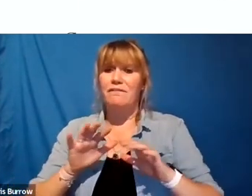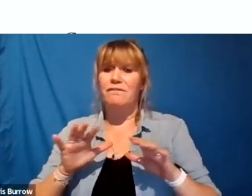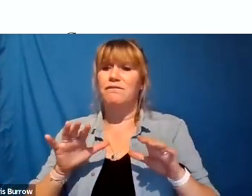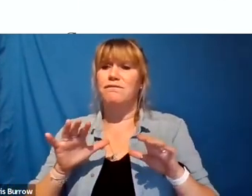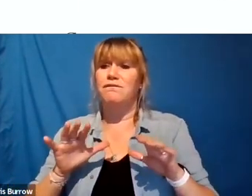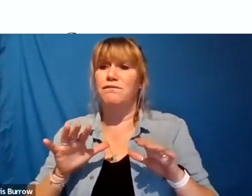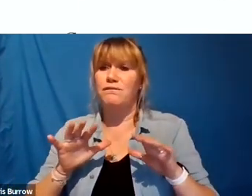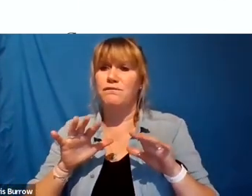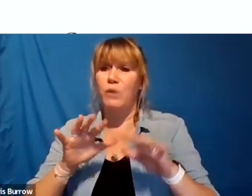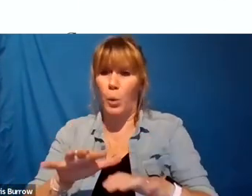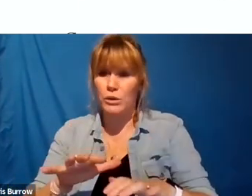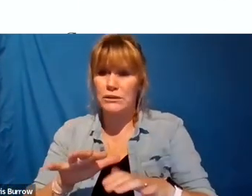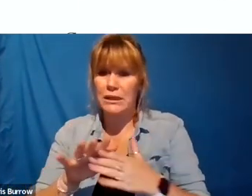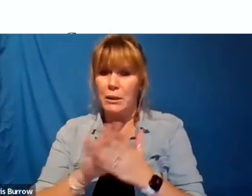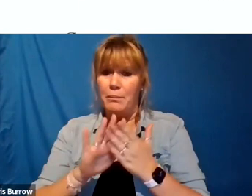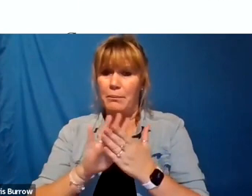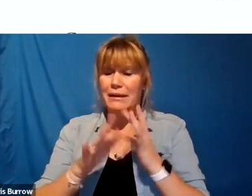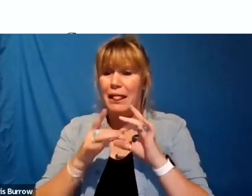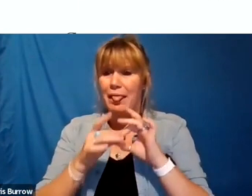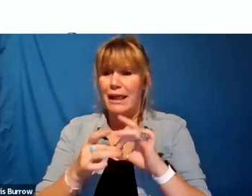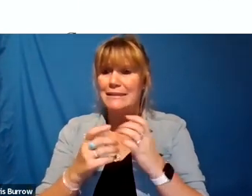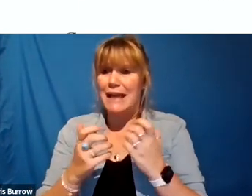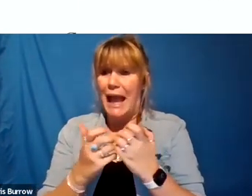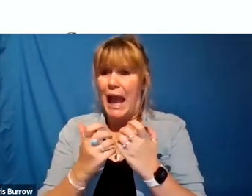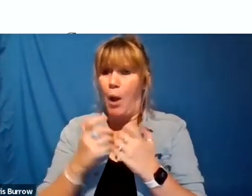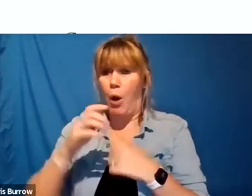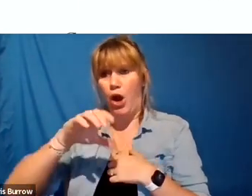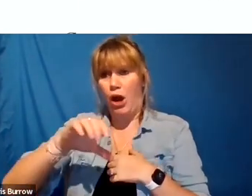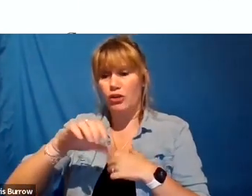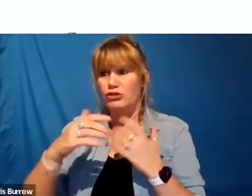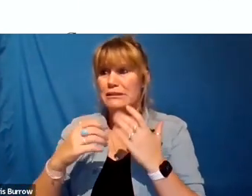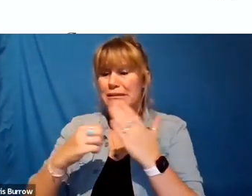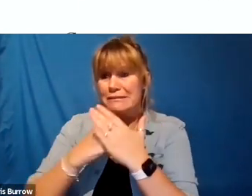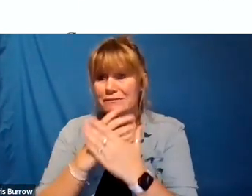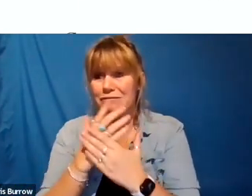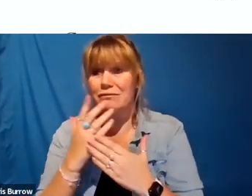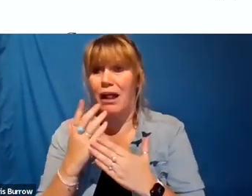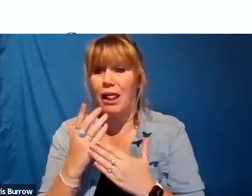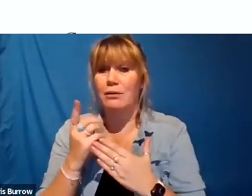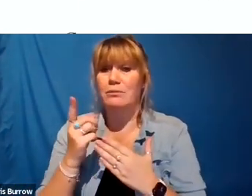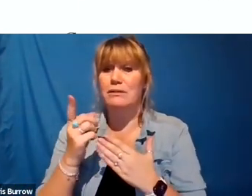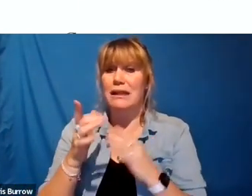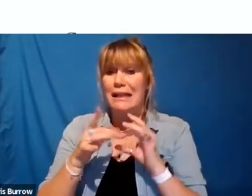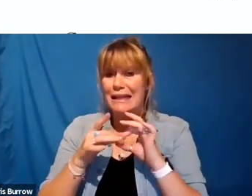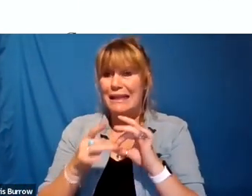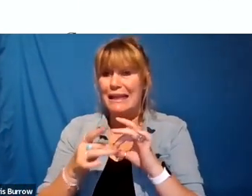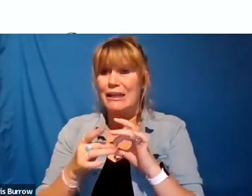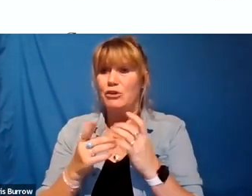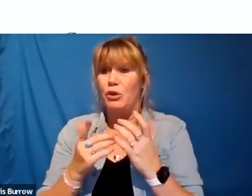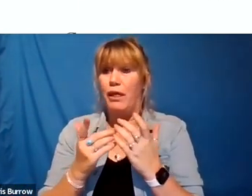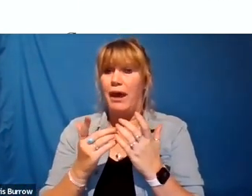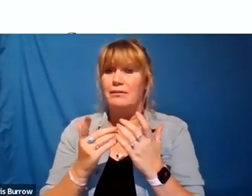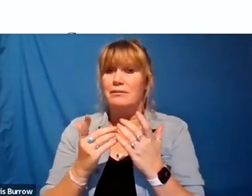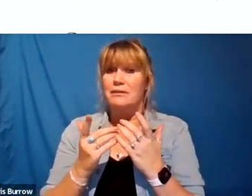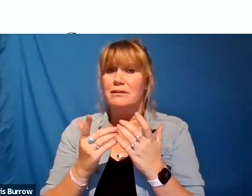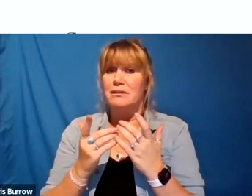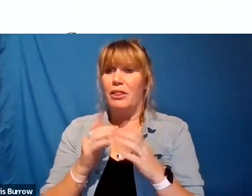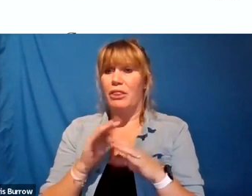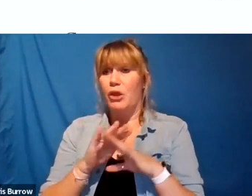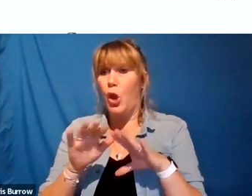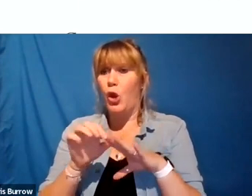is built on from the near past, as a defensive force against the corrupted, the